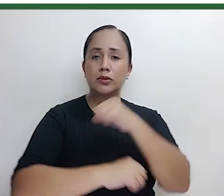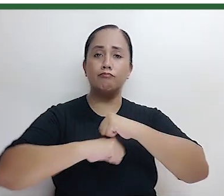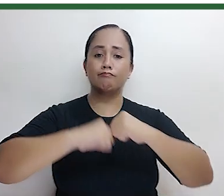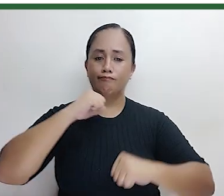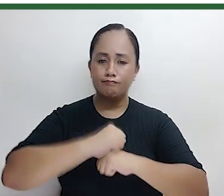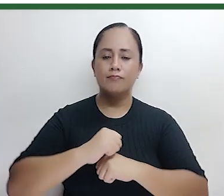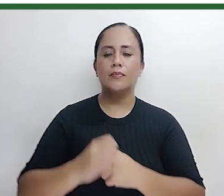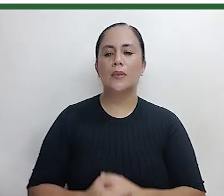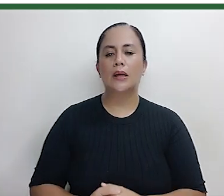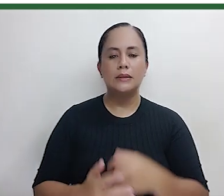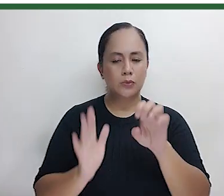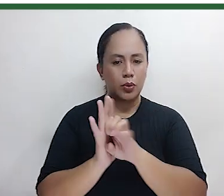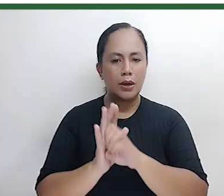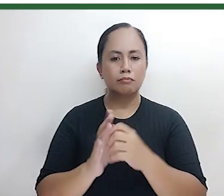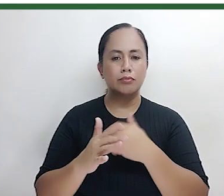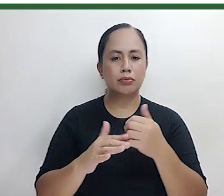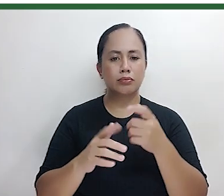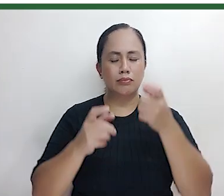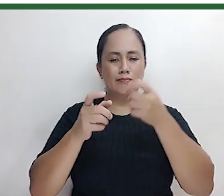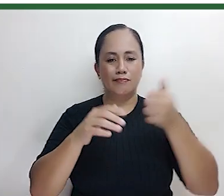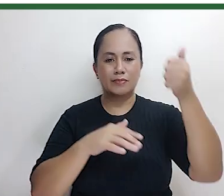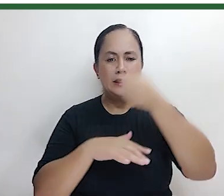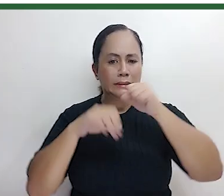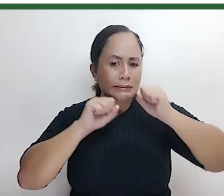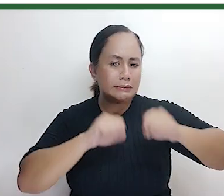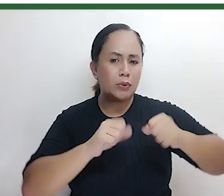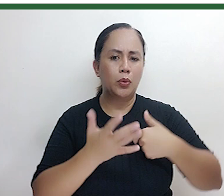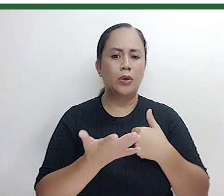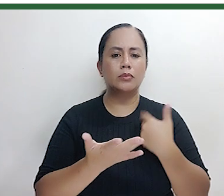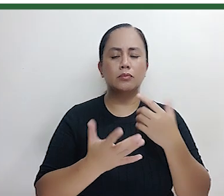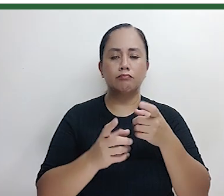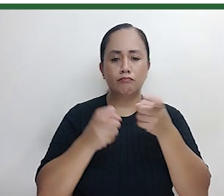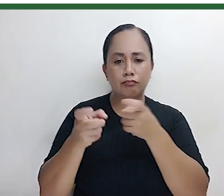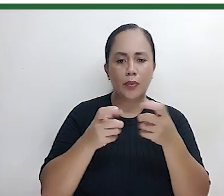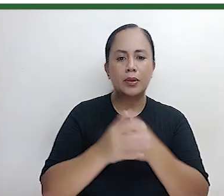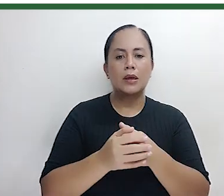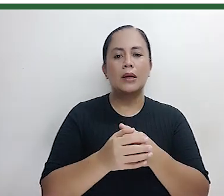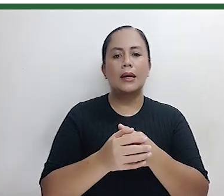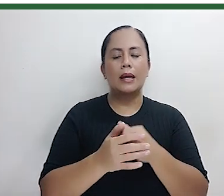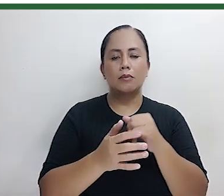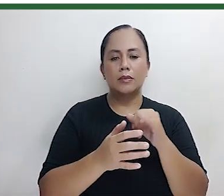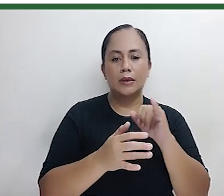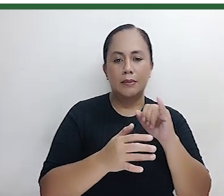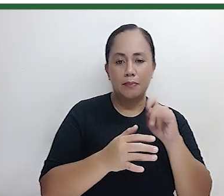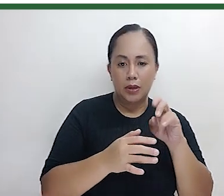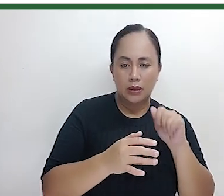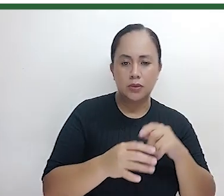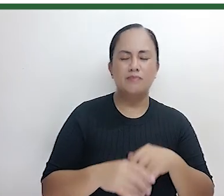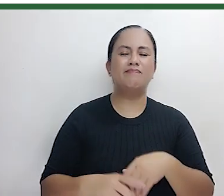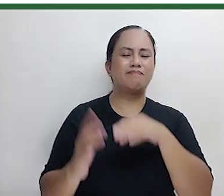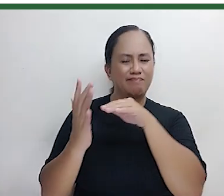and existing power structures such as patriarchy, ableism, colonialism,